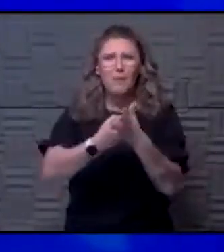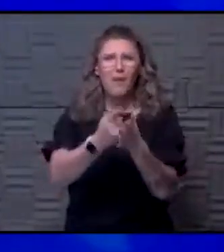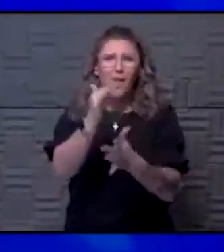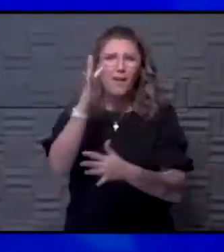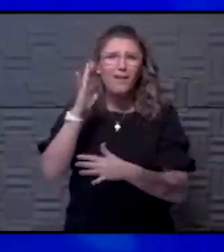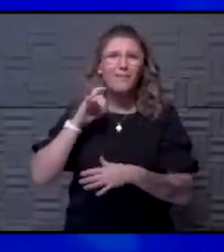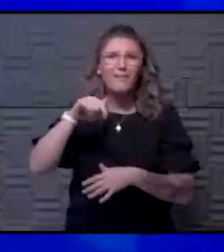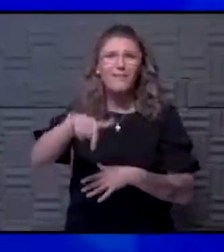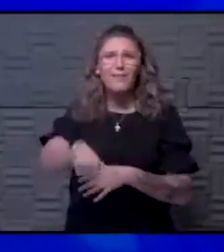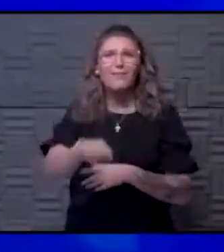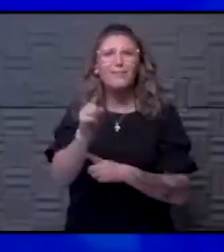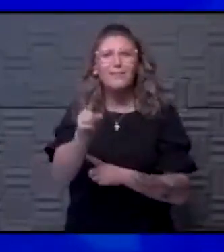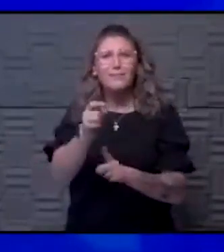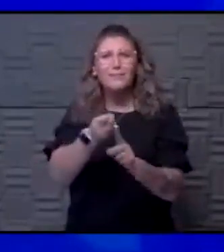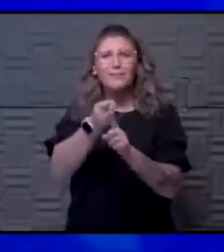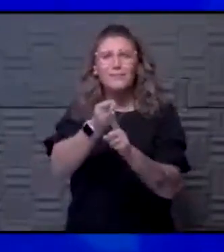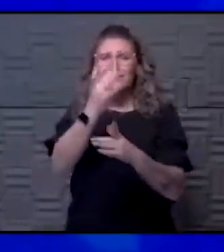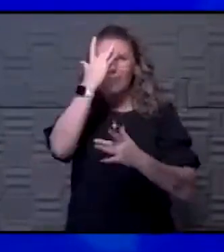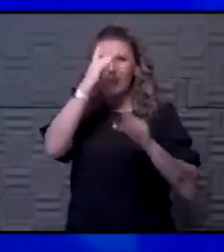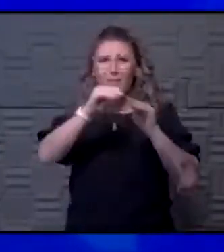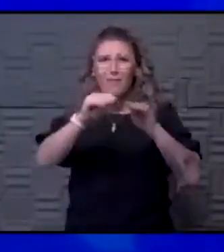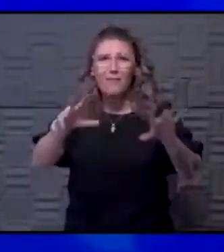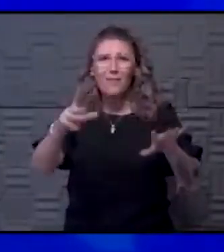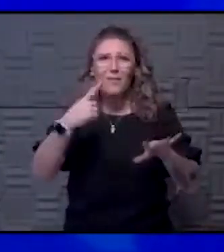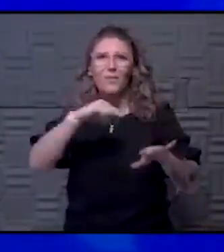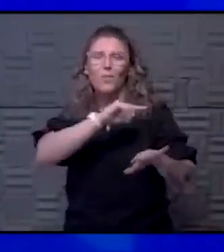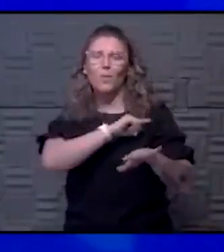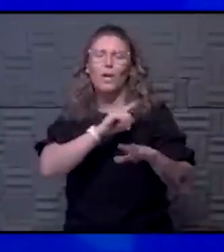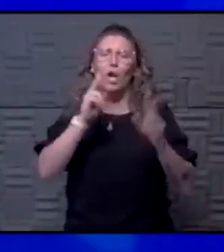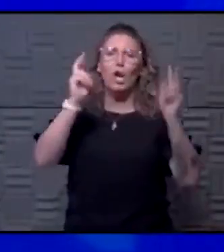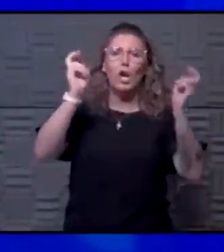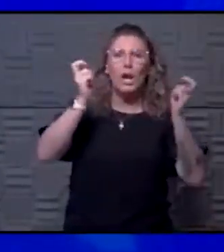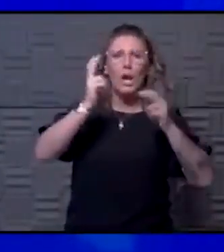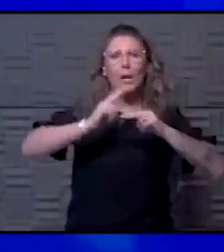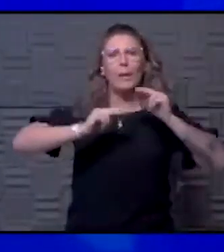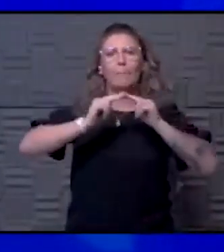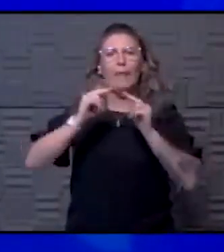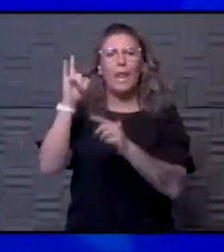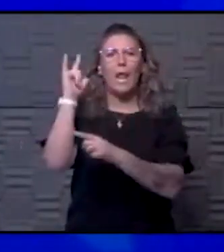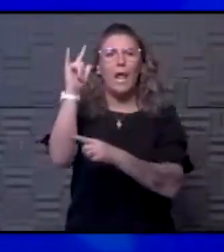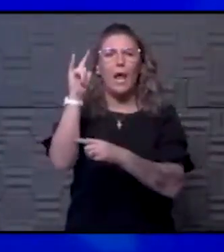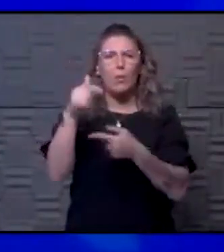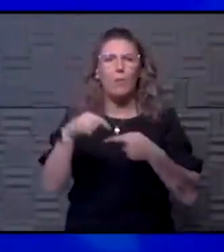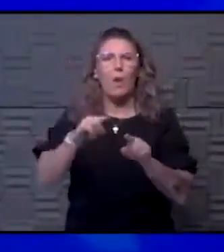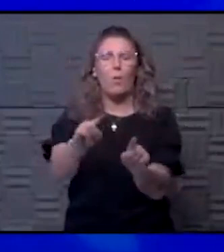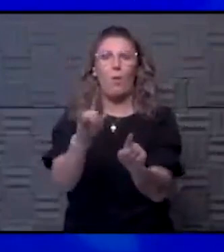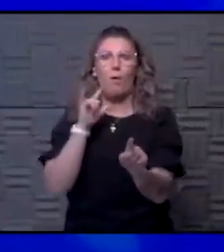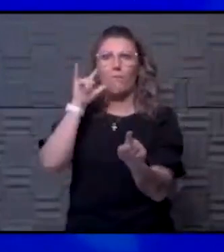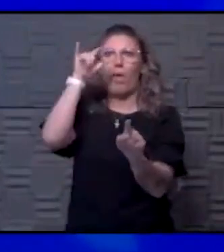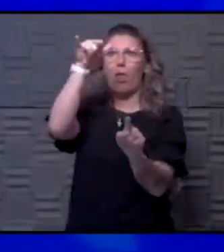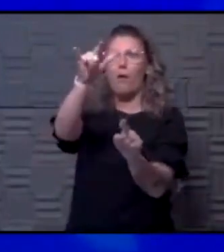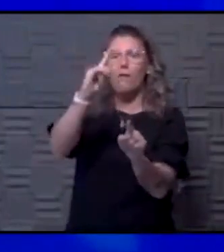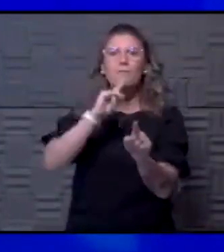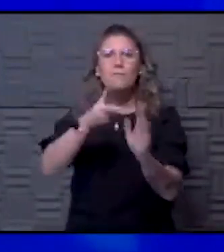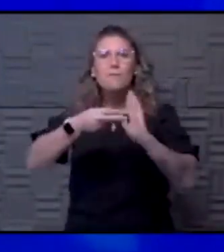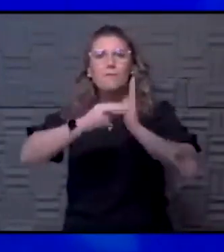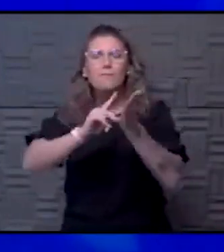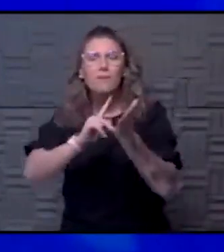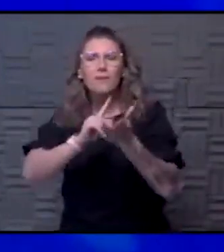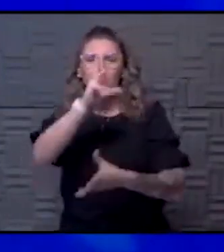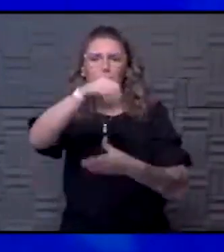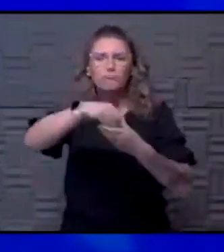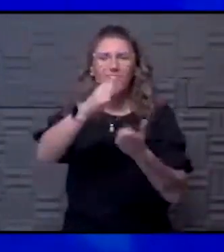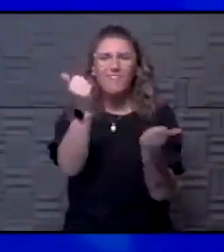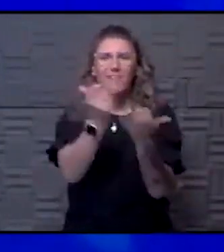this pandemic, we said that we are building the airplane while flying it. This has included everything from the